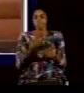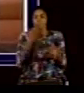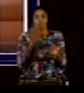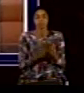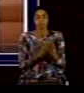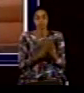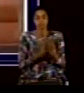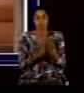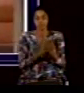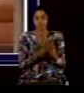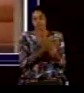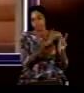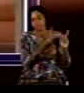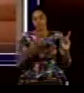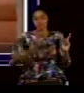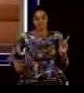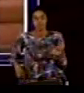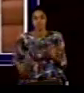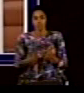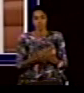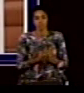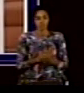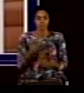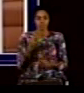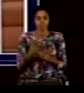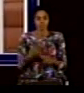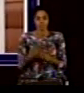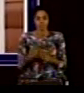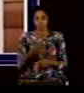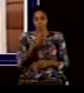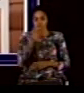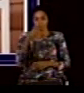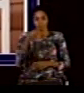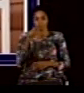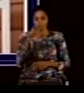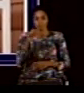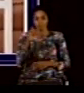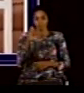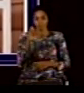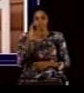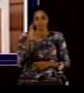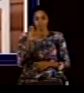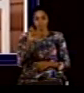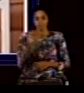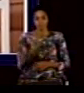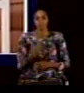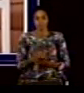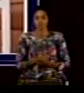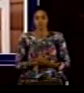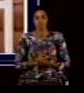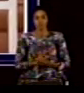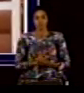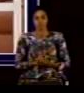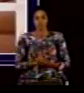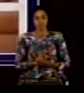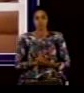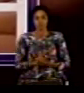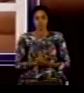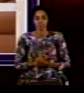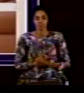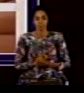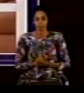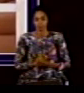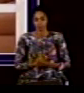the Lord. My name is Patience Onoyo Masukwa. I'm watching in Deeper Life Bible Church under Barras Group,